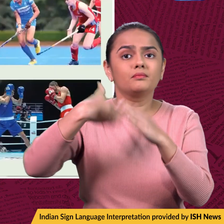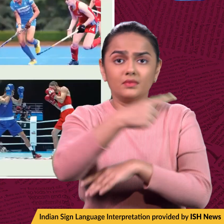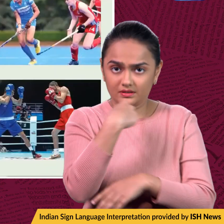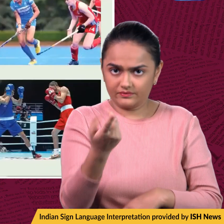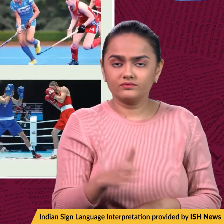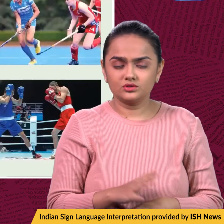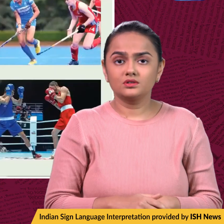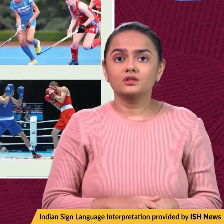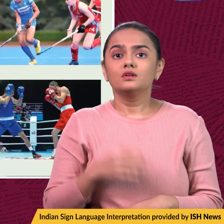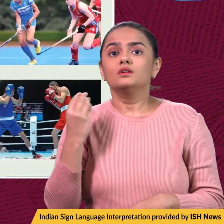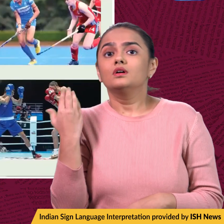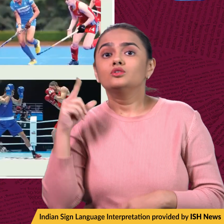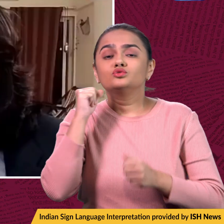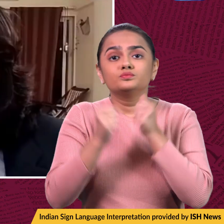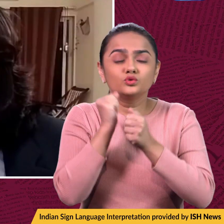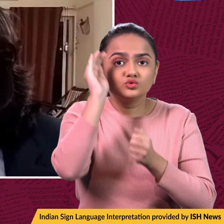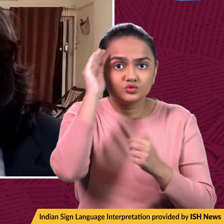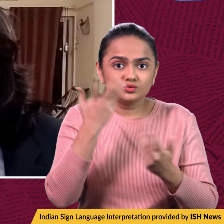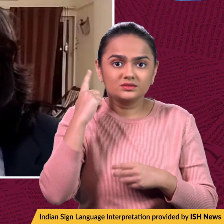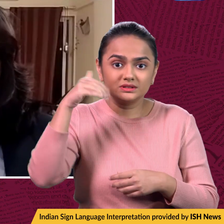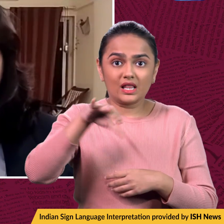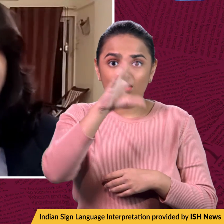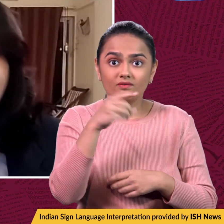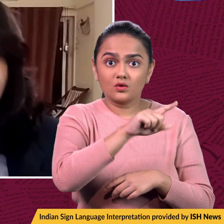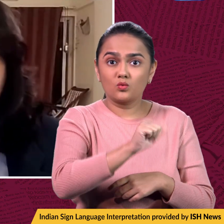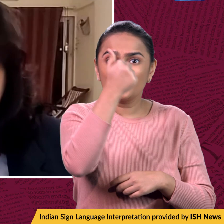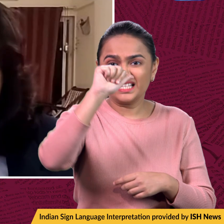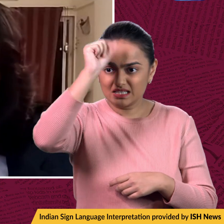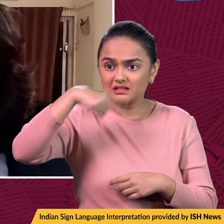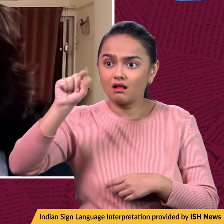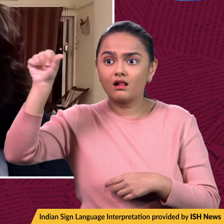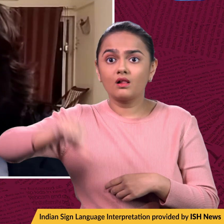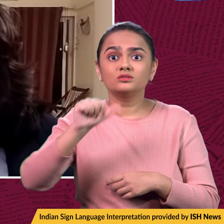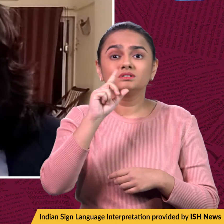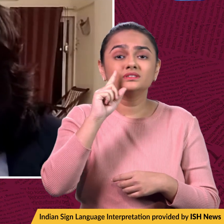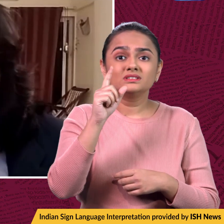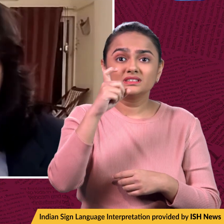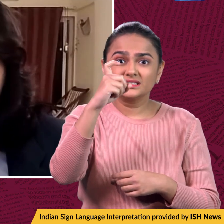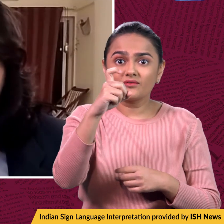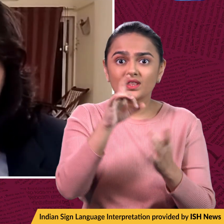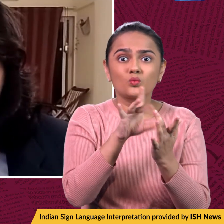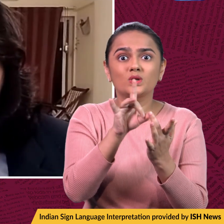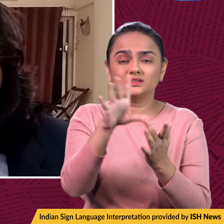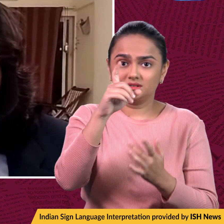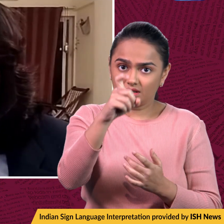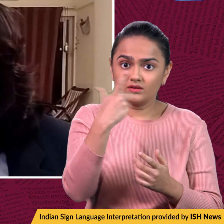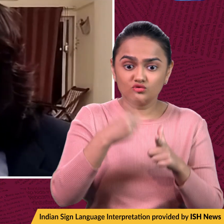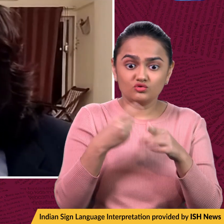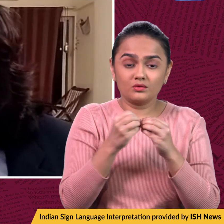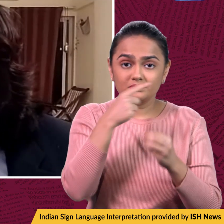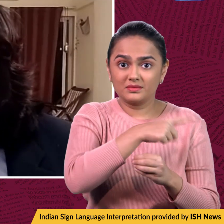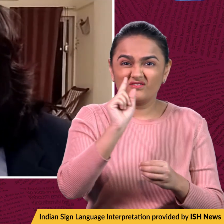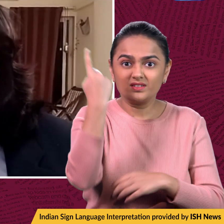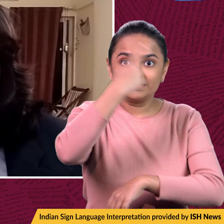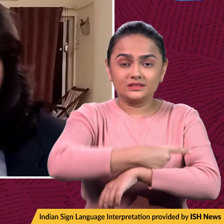And on to sports news right now. South Africa has defeated India by 7 wickets on the 4th day of the Johannesburg